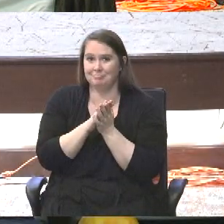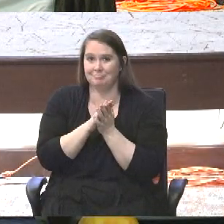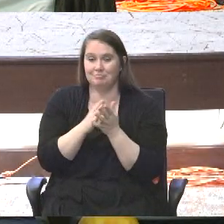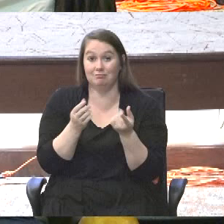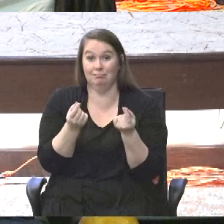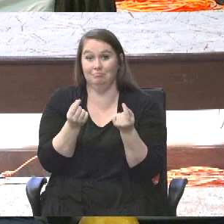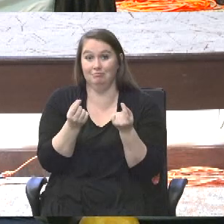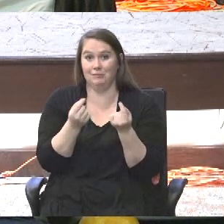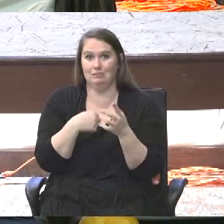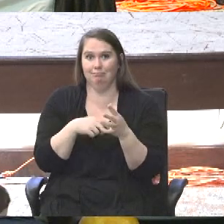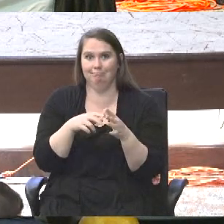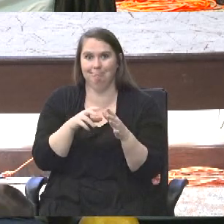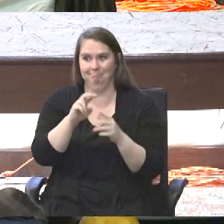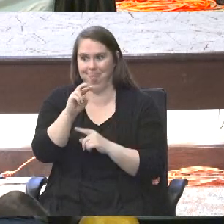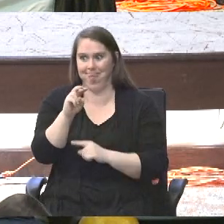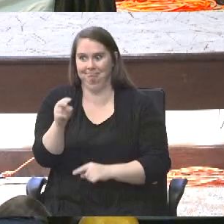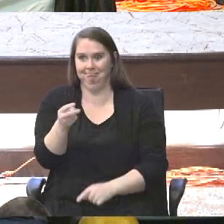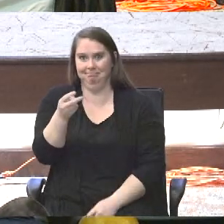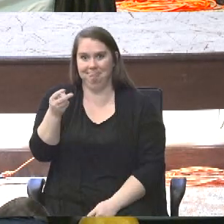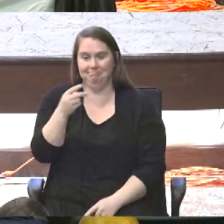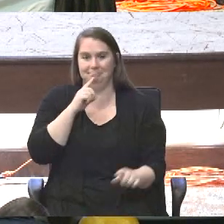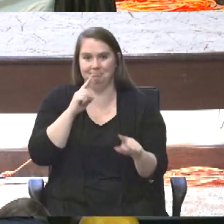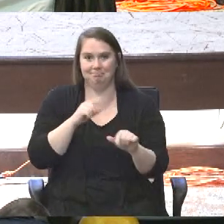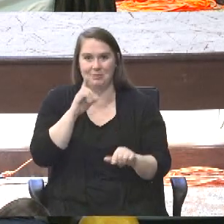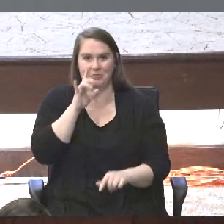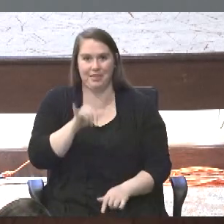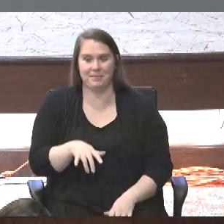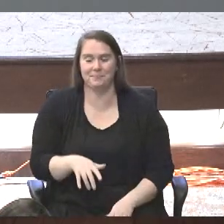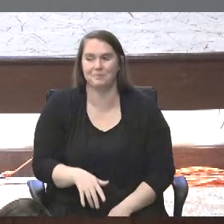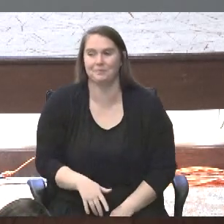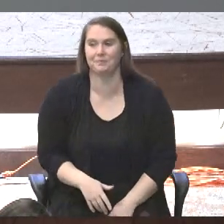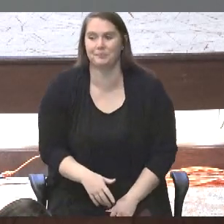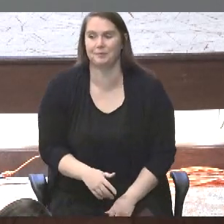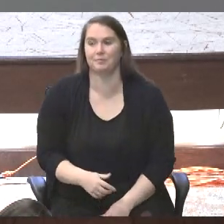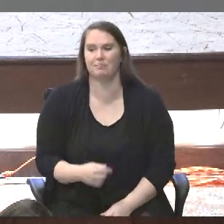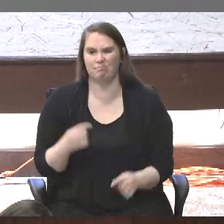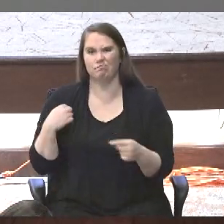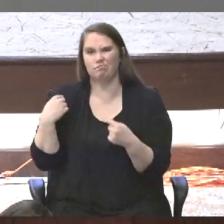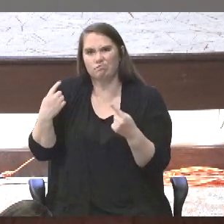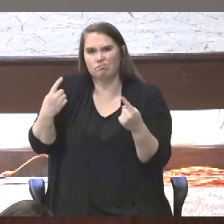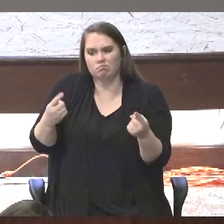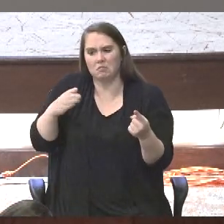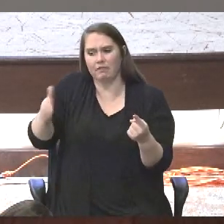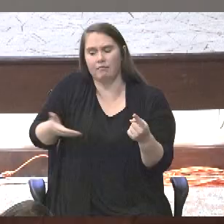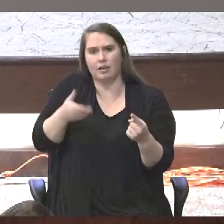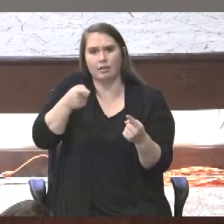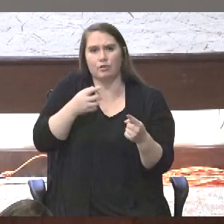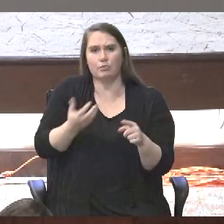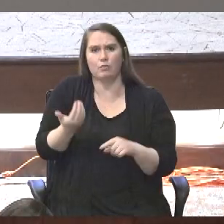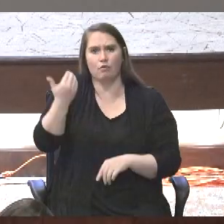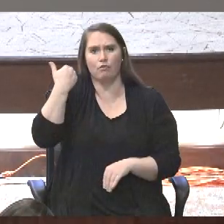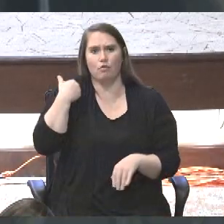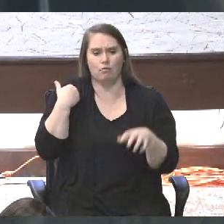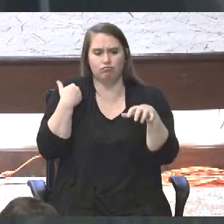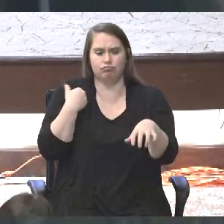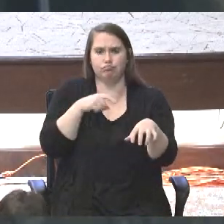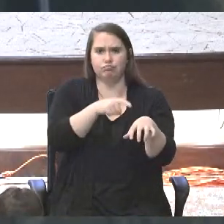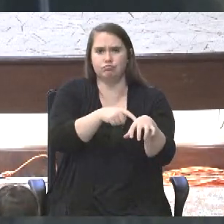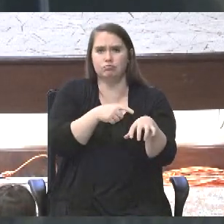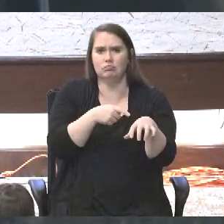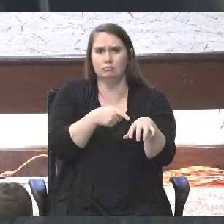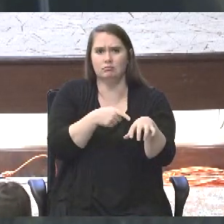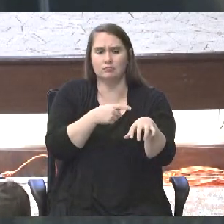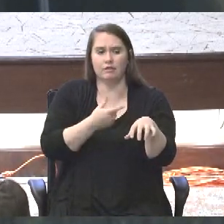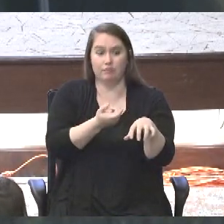with a Sailor Bear, so I don't want to have to be off-brand. I've been invited there to the old fire station there on Spate by